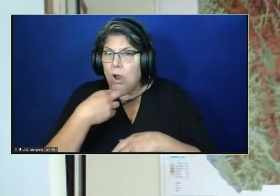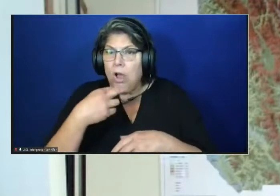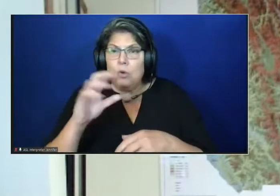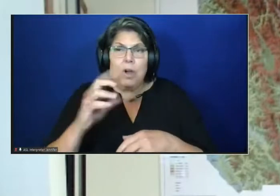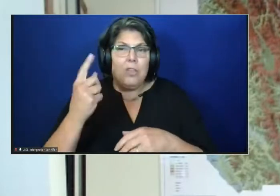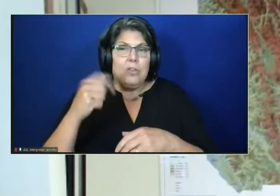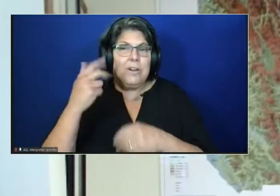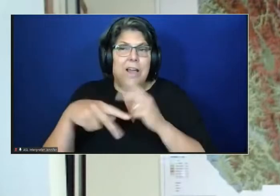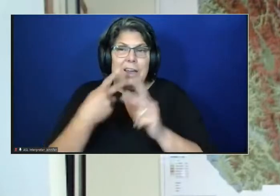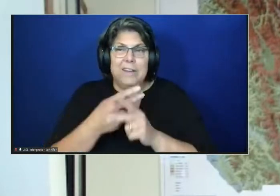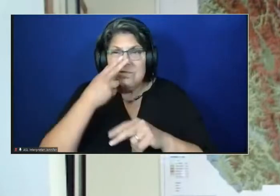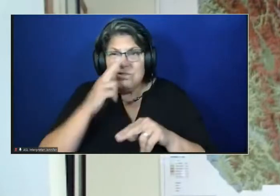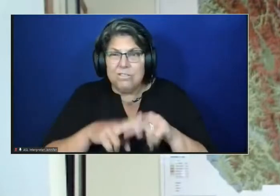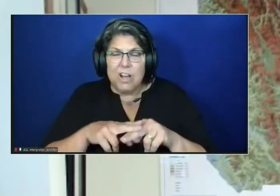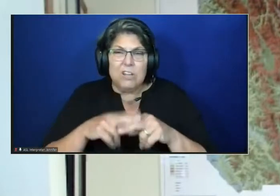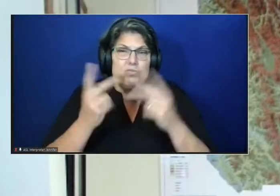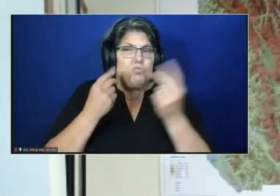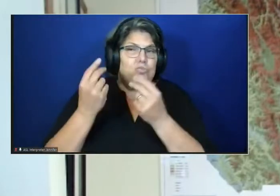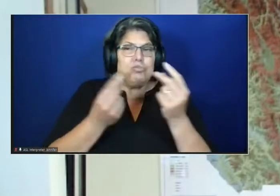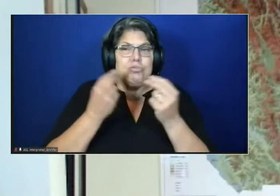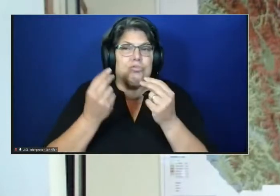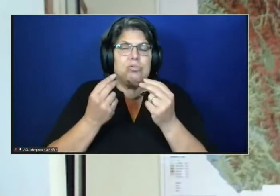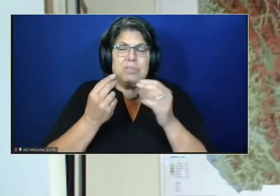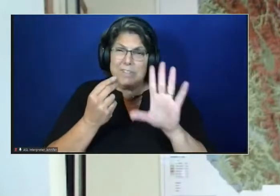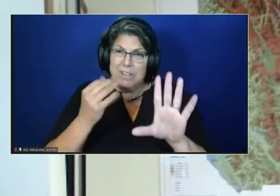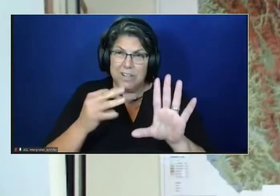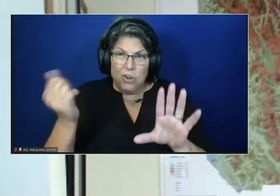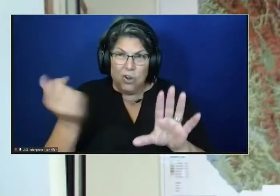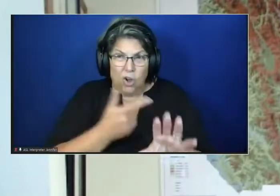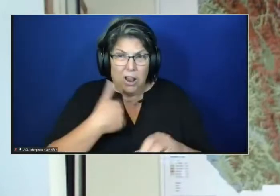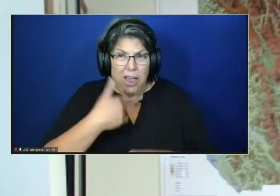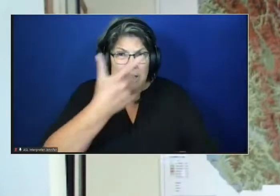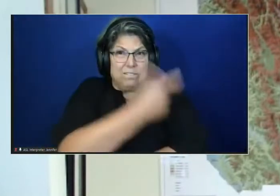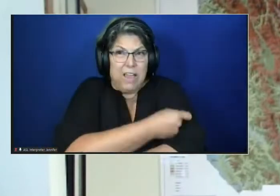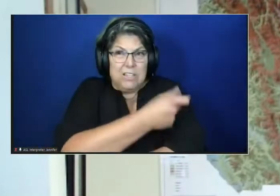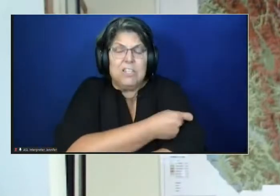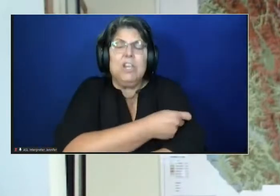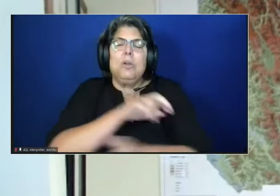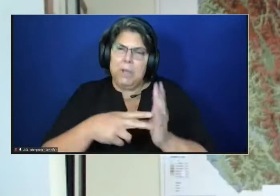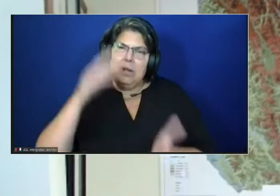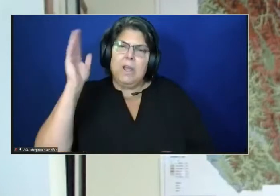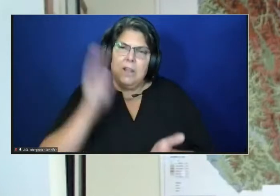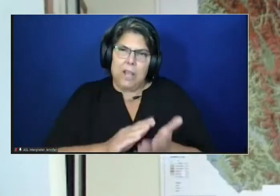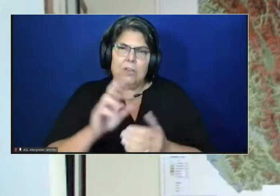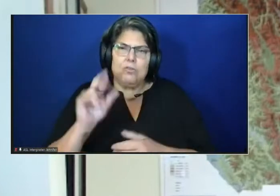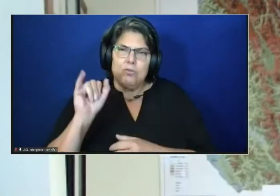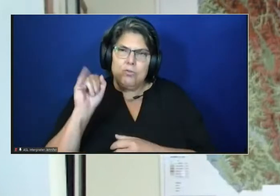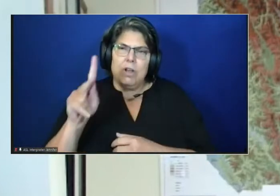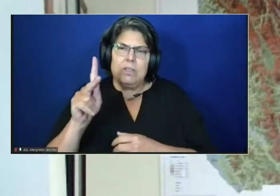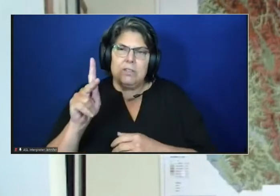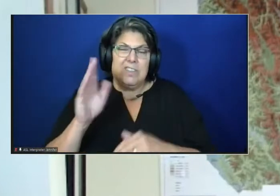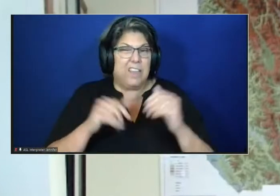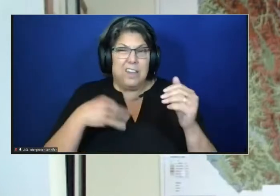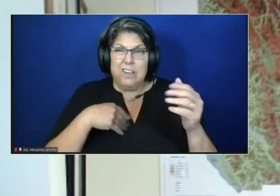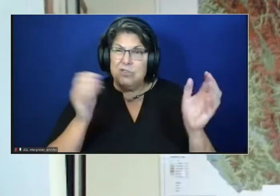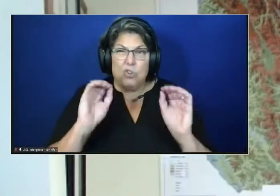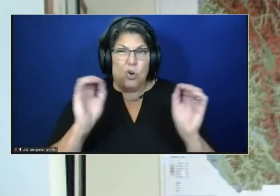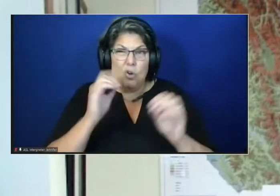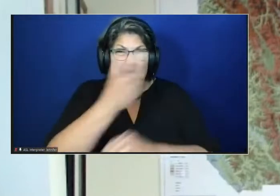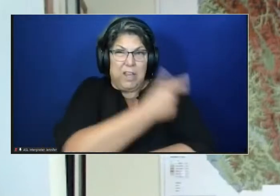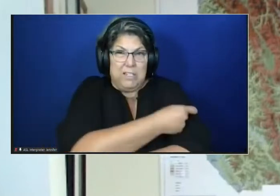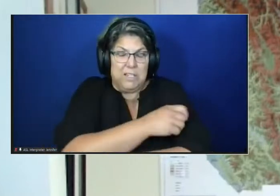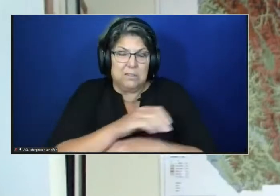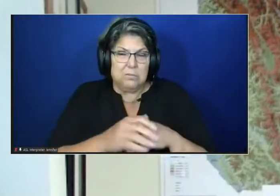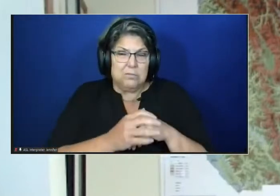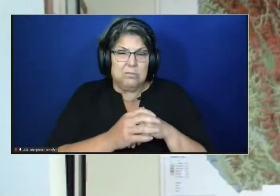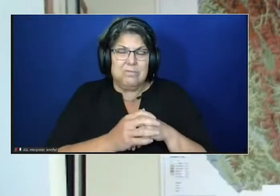of recreational activities, doing them vaccinated will be much less risky than if you're not vaccinated. So now is the